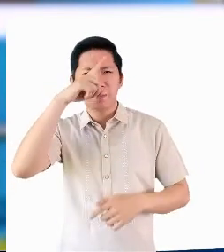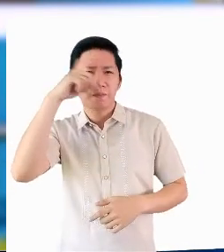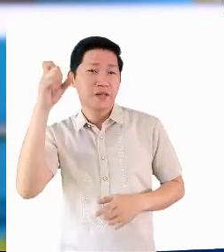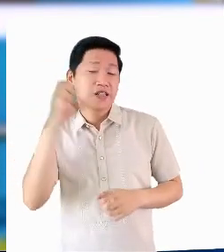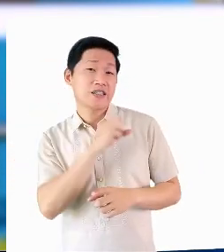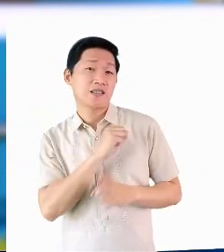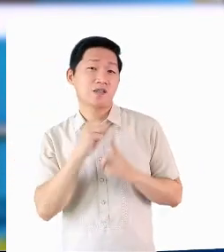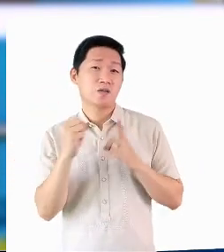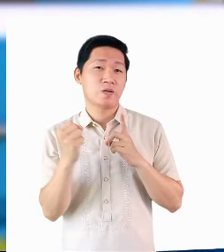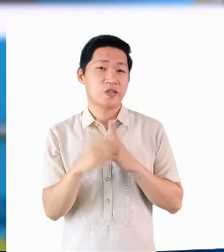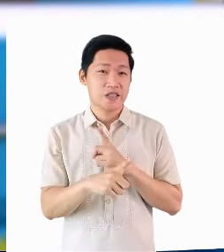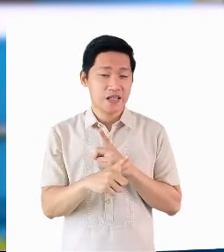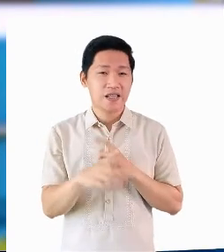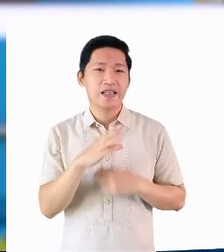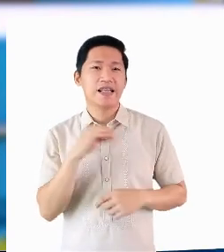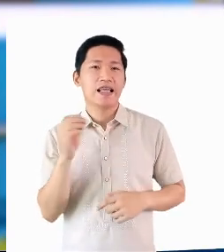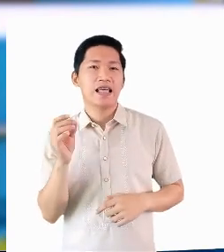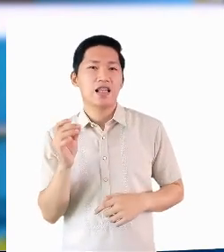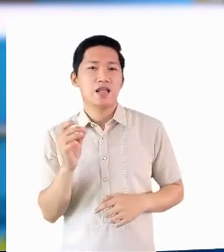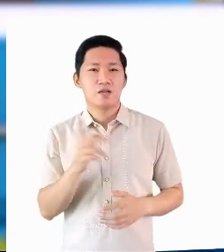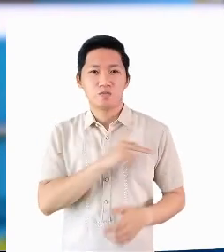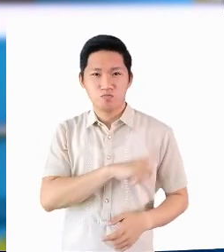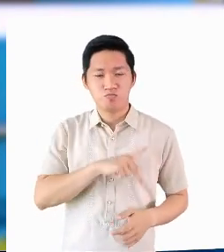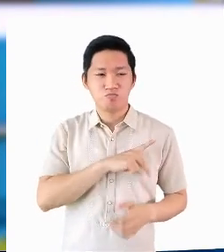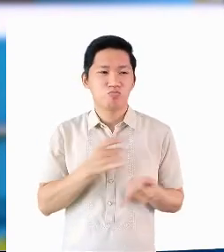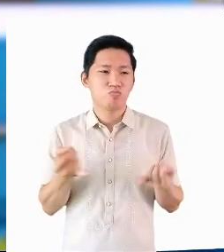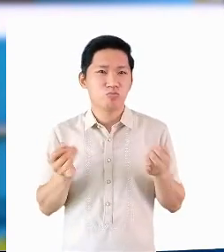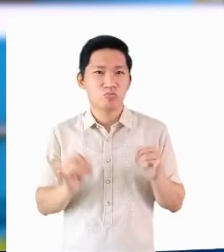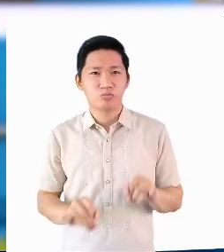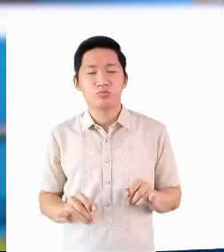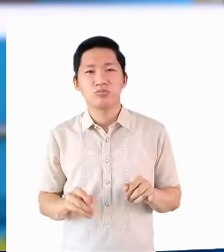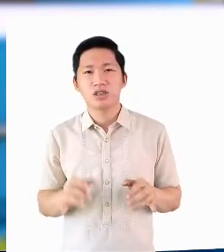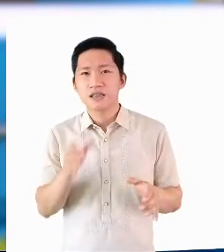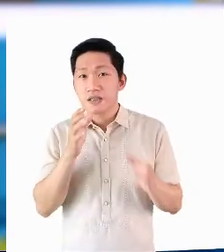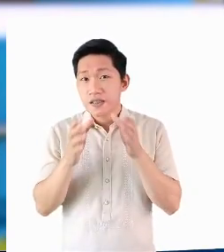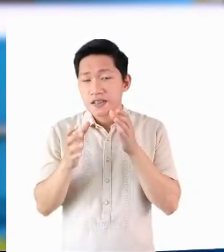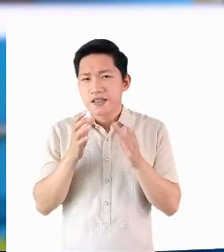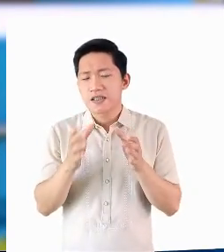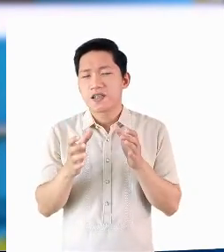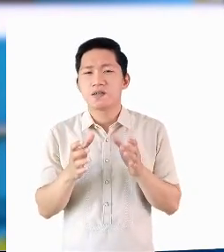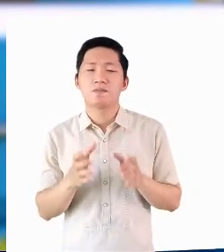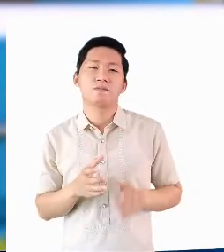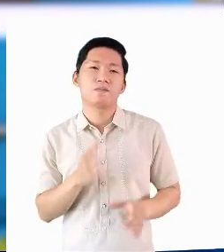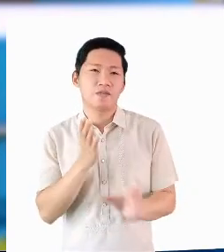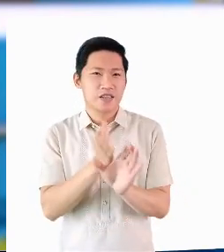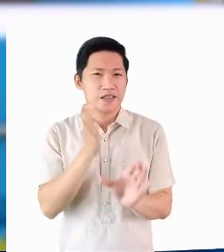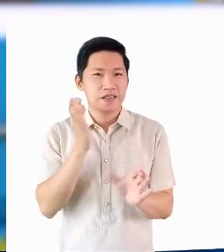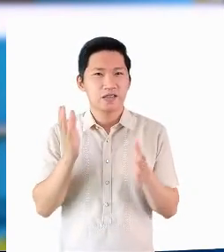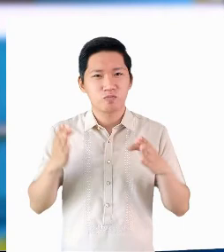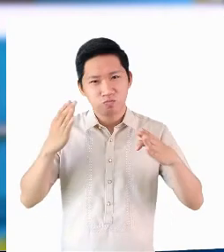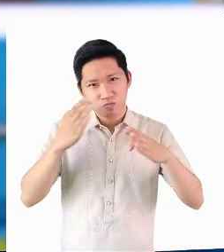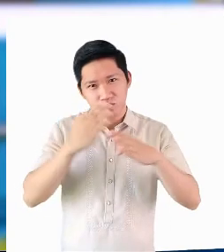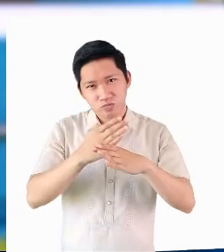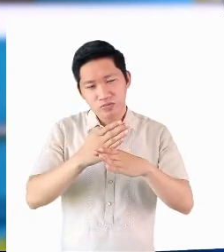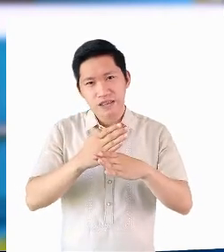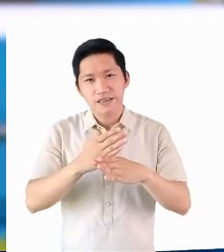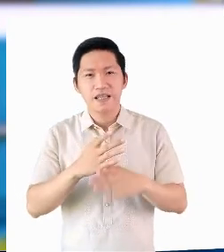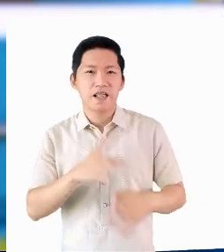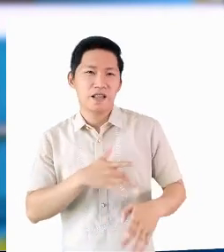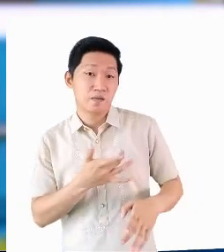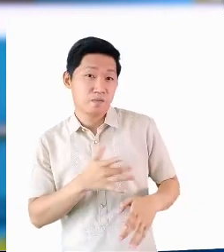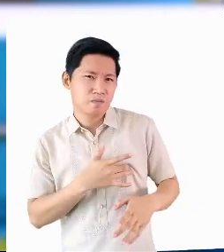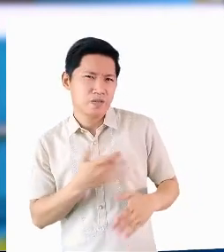and personal issues. It can be called psychological barrier. Your thoughts and feelings interfering with the meaning